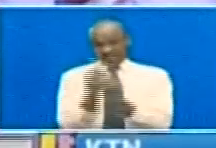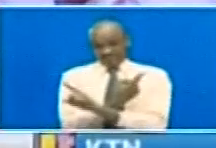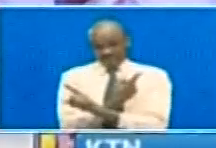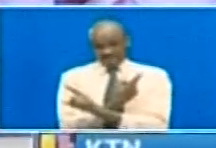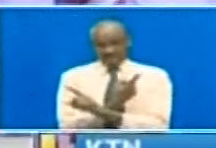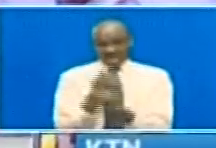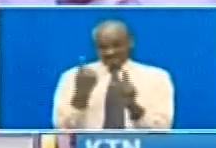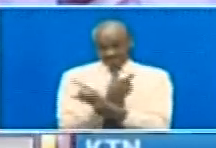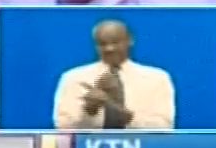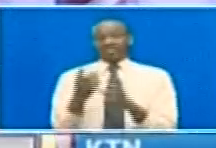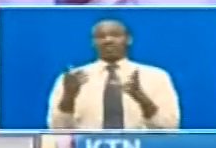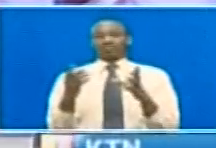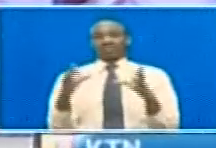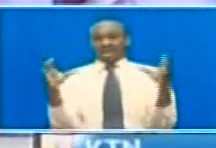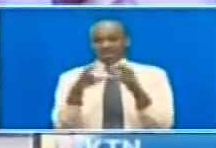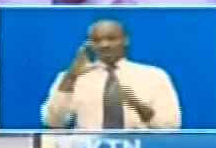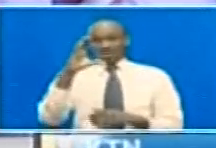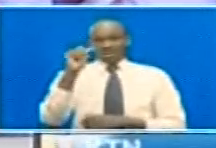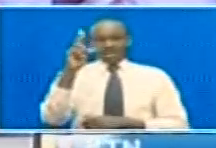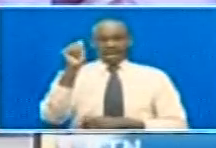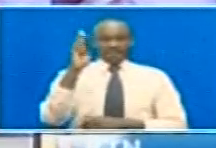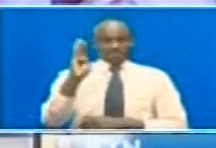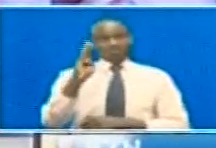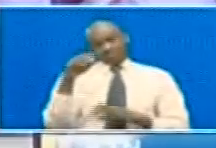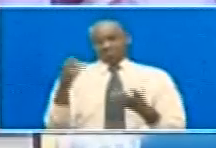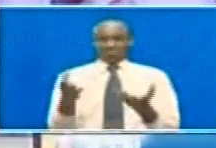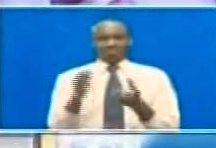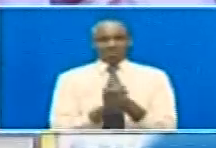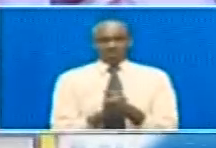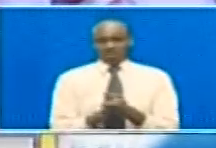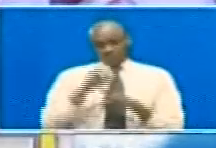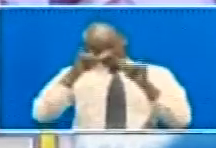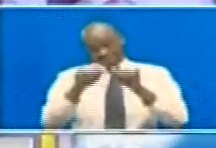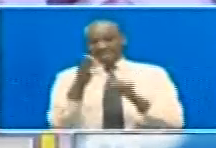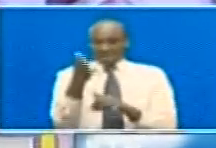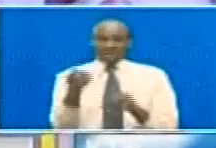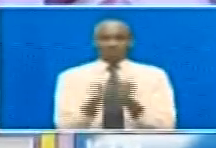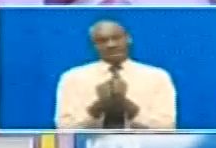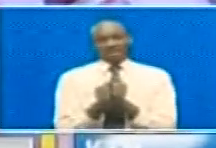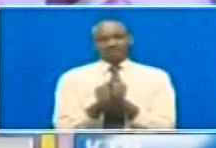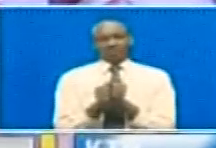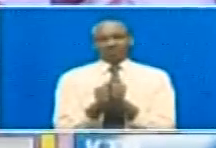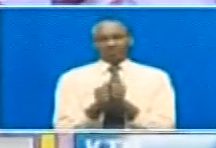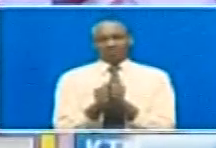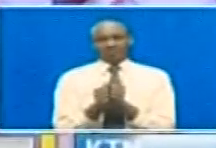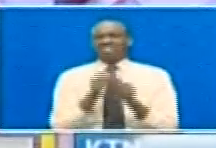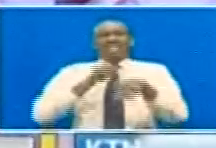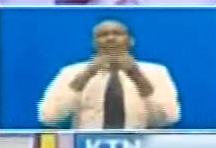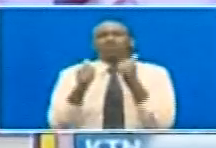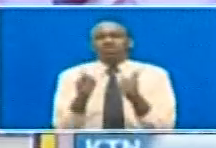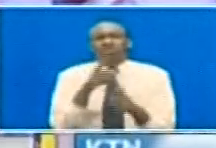opposite Krishna Center, and we stayed for some time. How? Till what